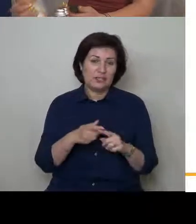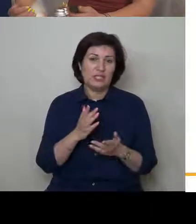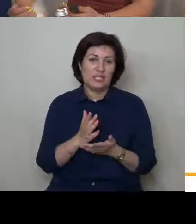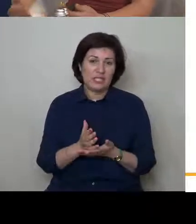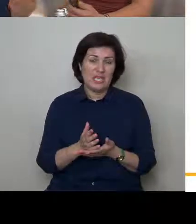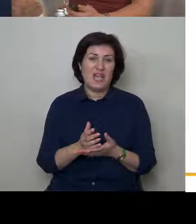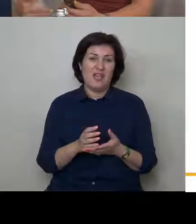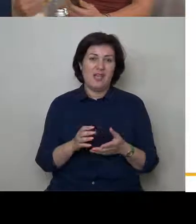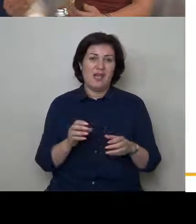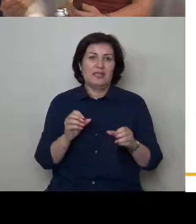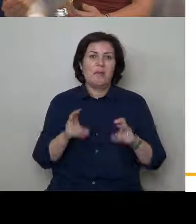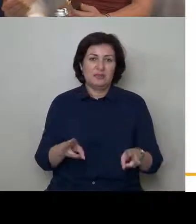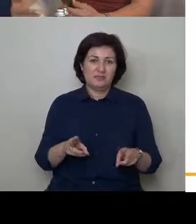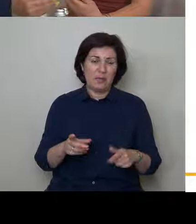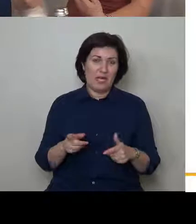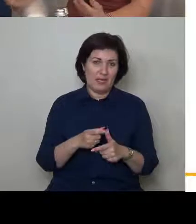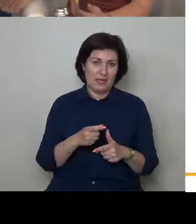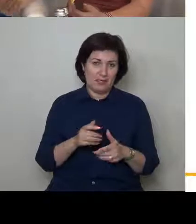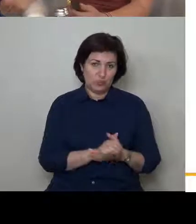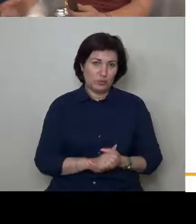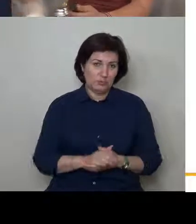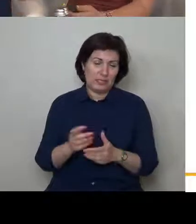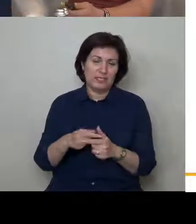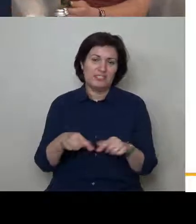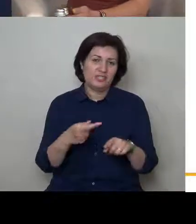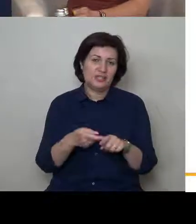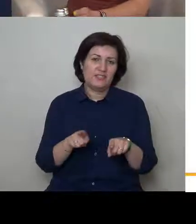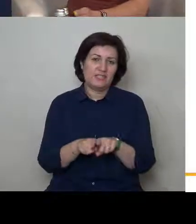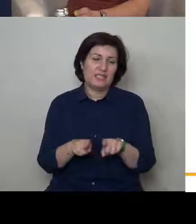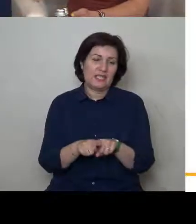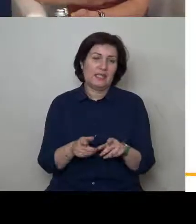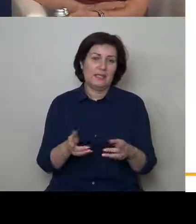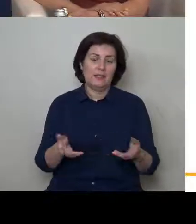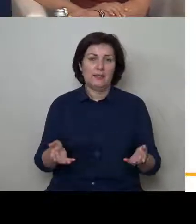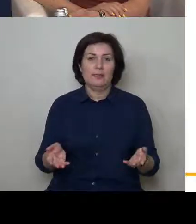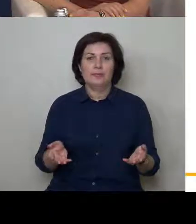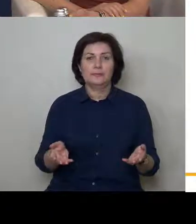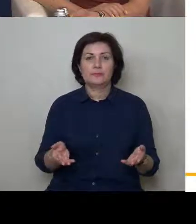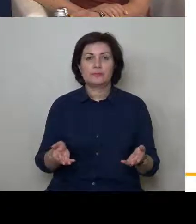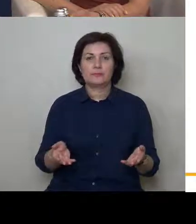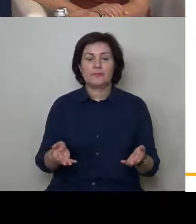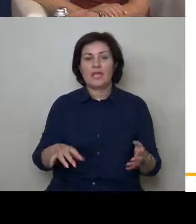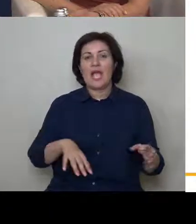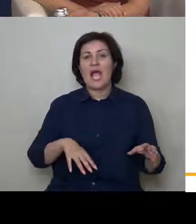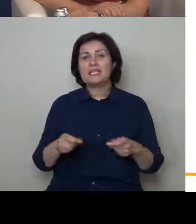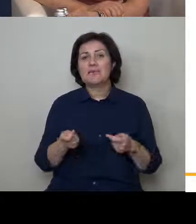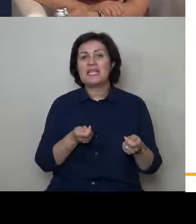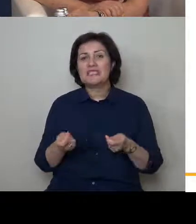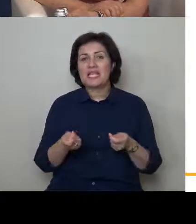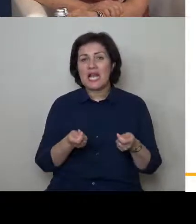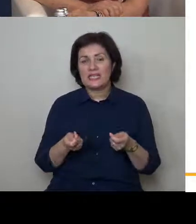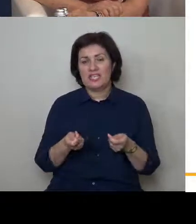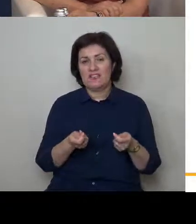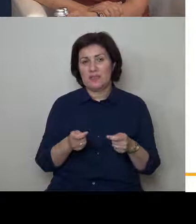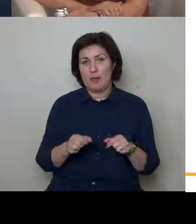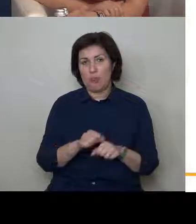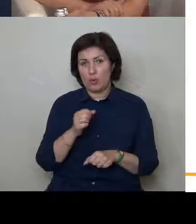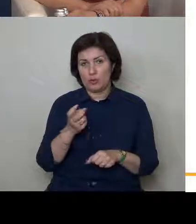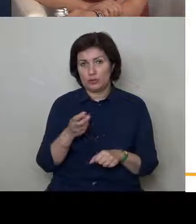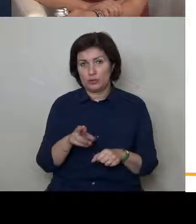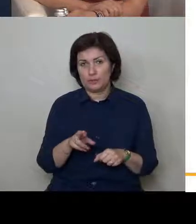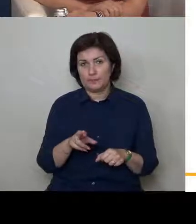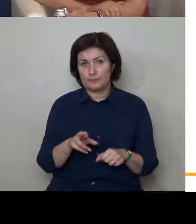wall. Well, the question is whether there is public danger in it, or this is an